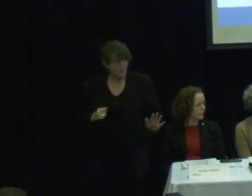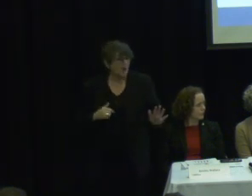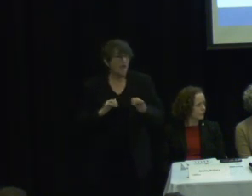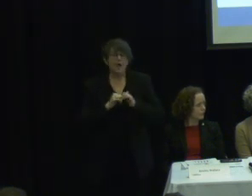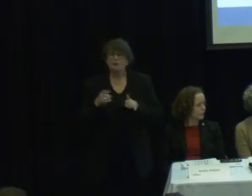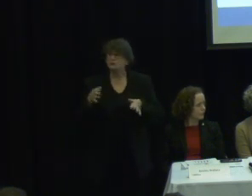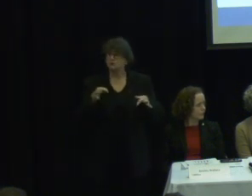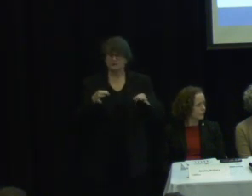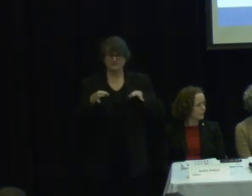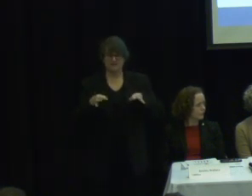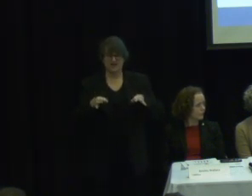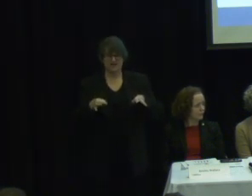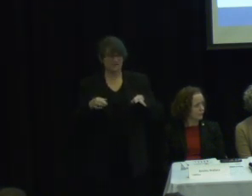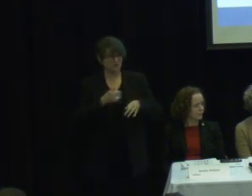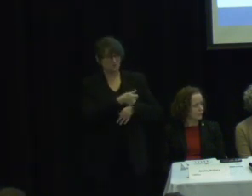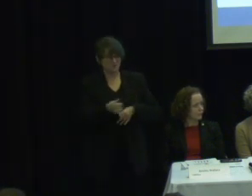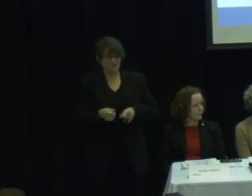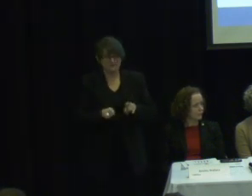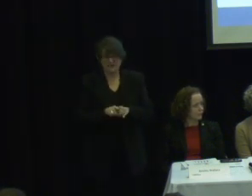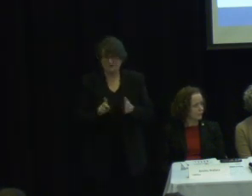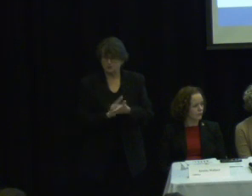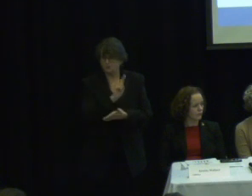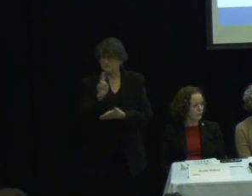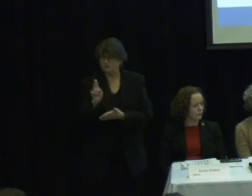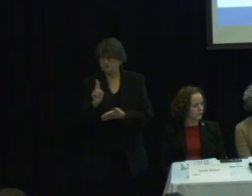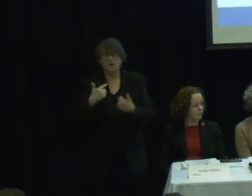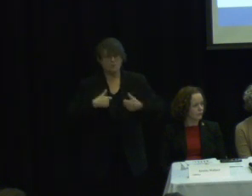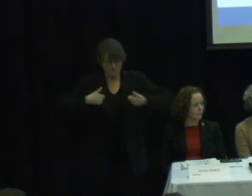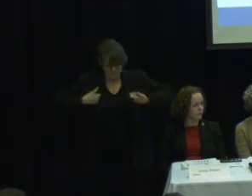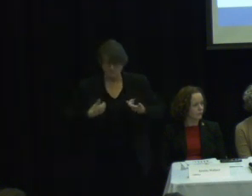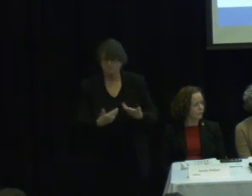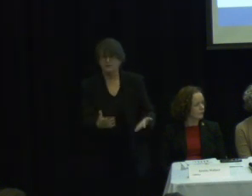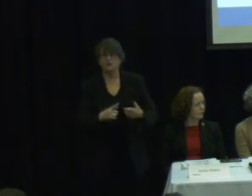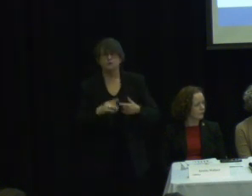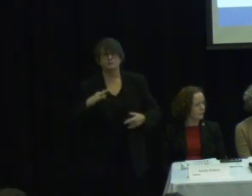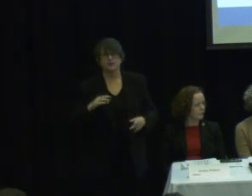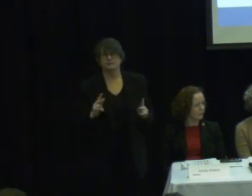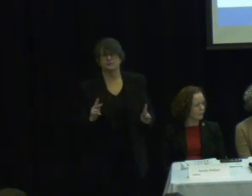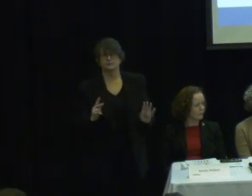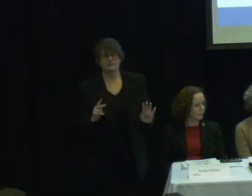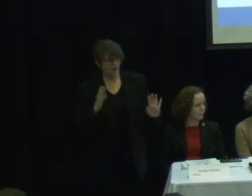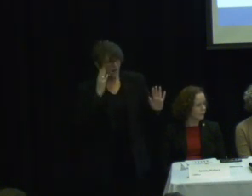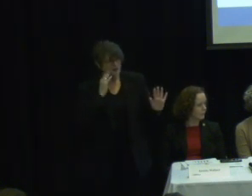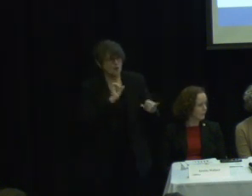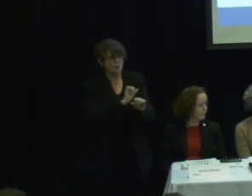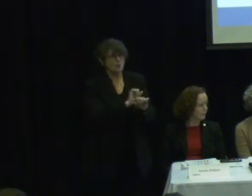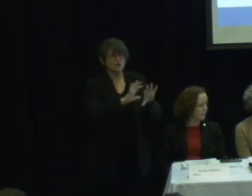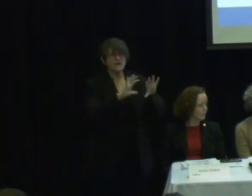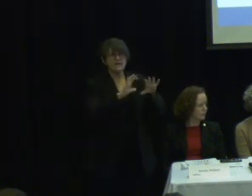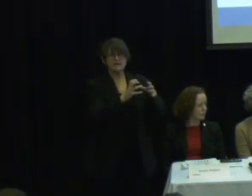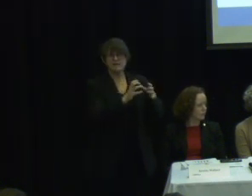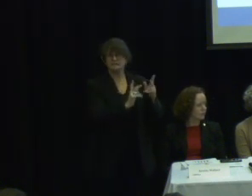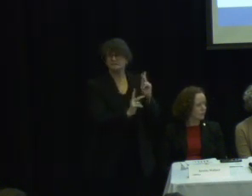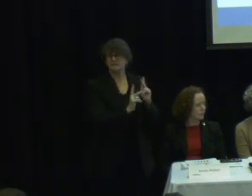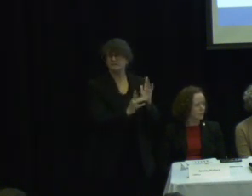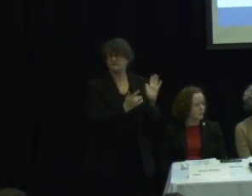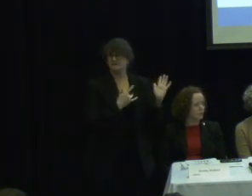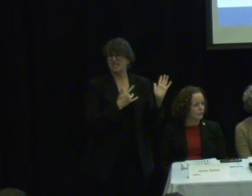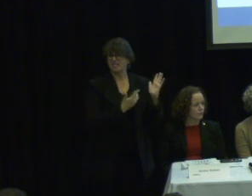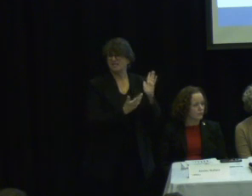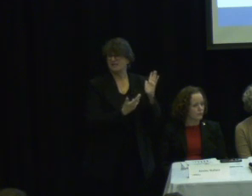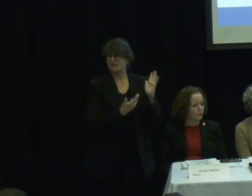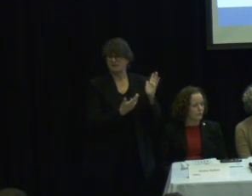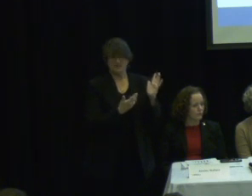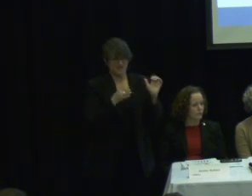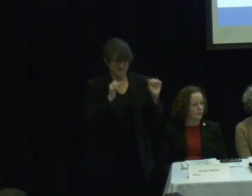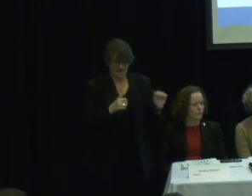define yourself, this is something that we can bring to the Maine people. And I know what working class people are thinking about. They're thinking about, is my kid going to get a job?